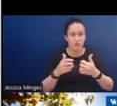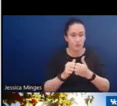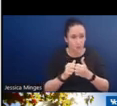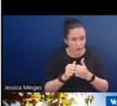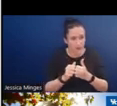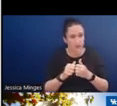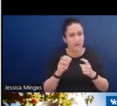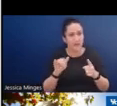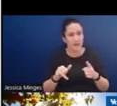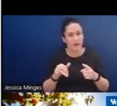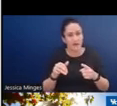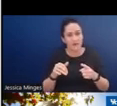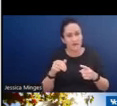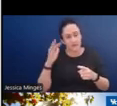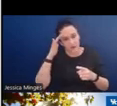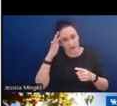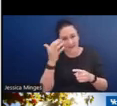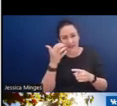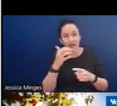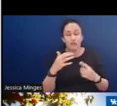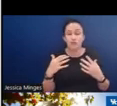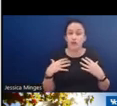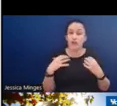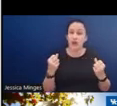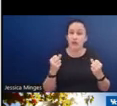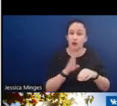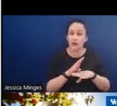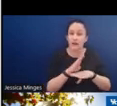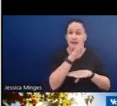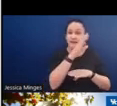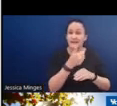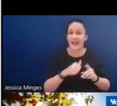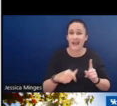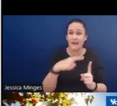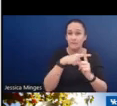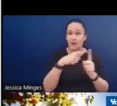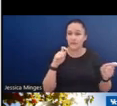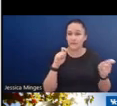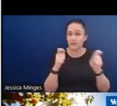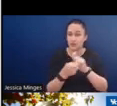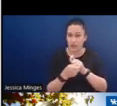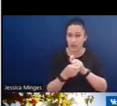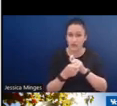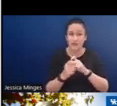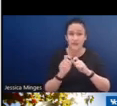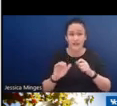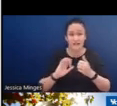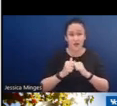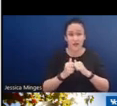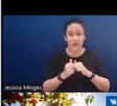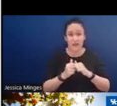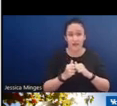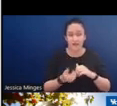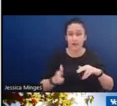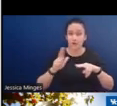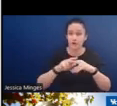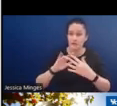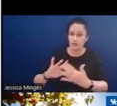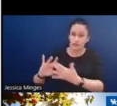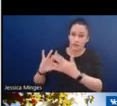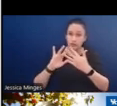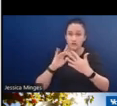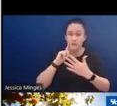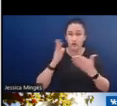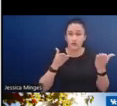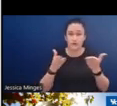recovery is any positive change. And so this is another way that you can increase the reach of your services to people who are not